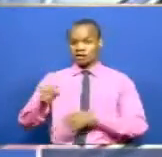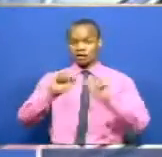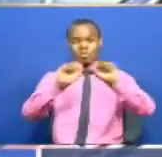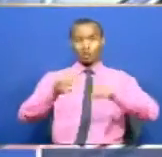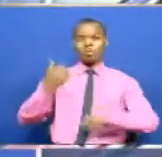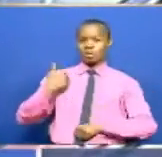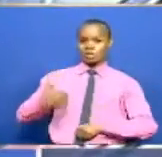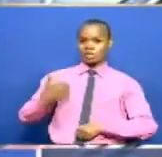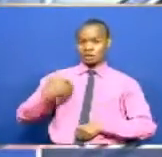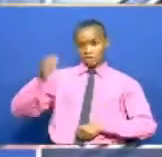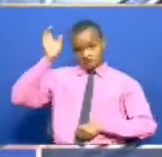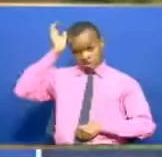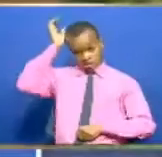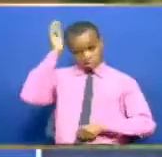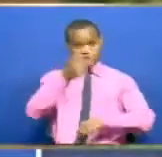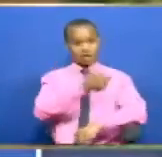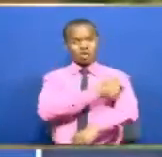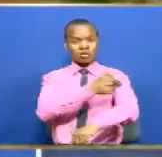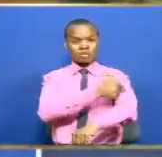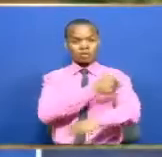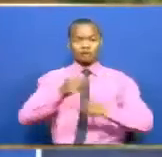Eldoret Referal Hospital.